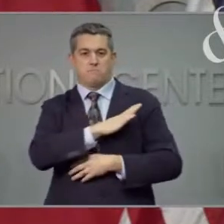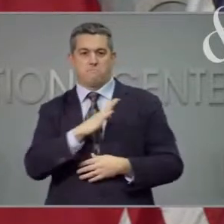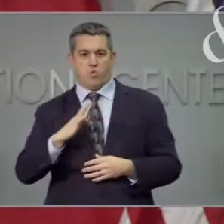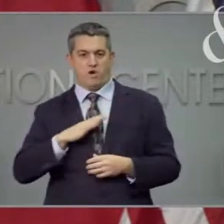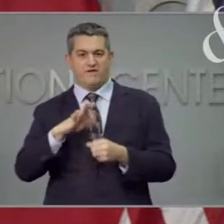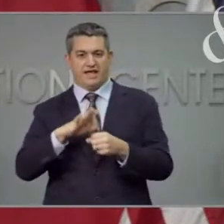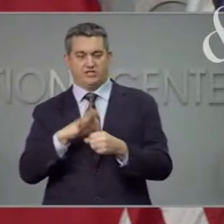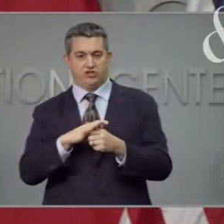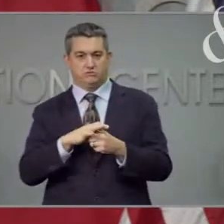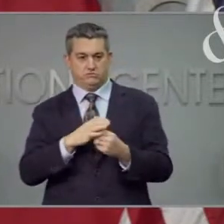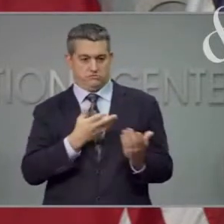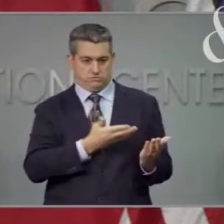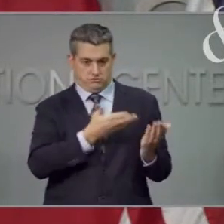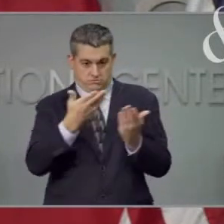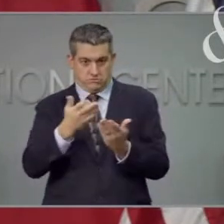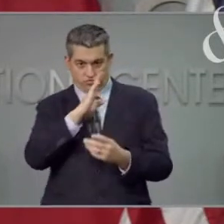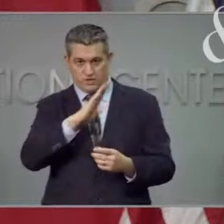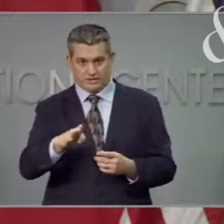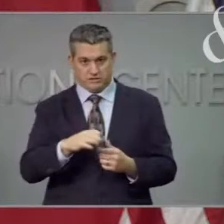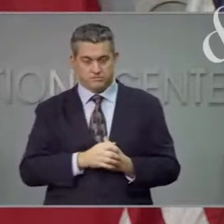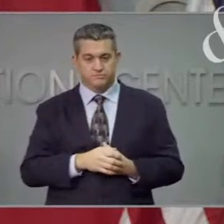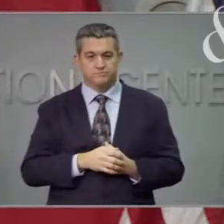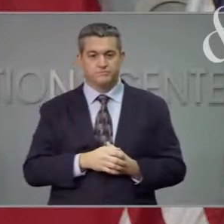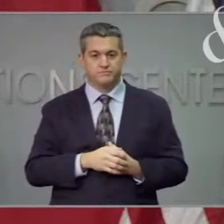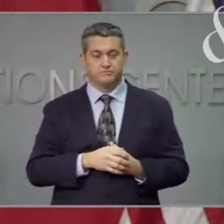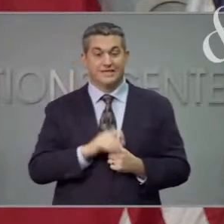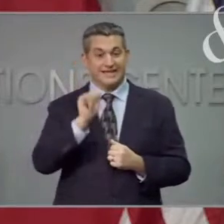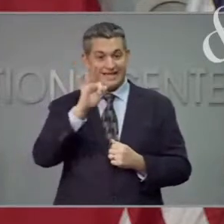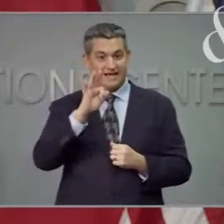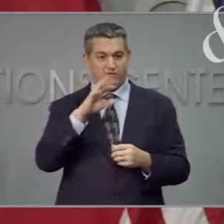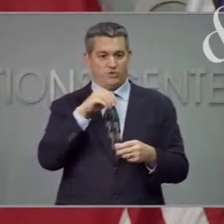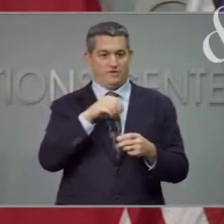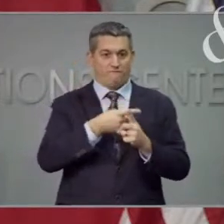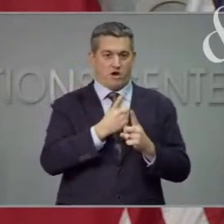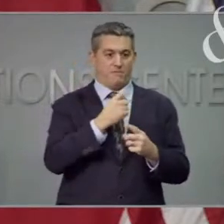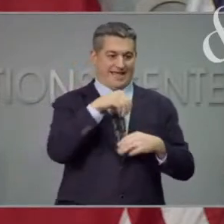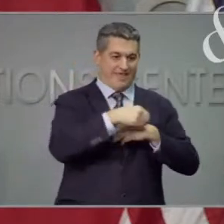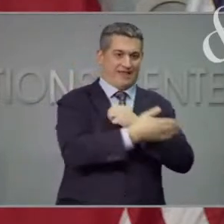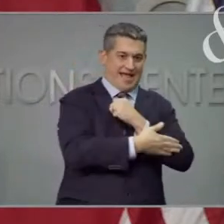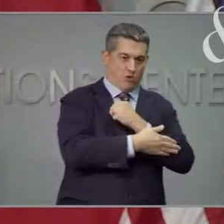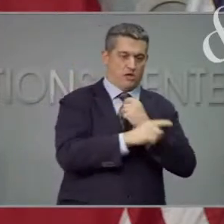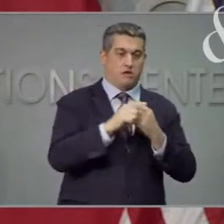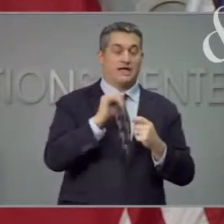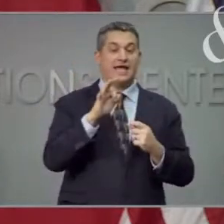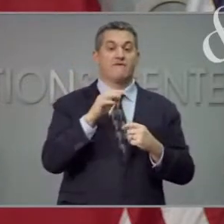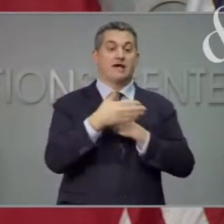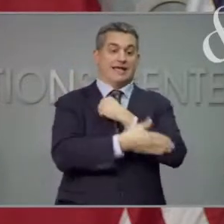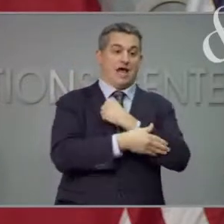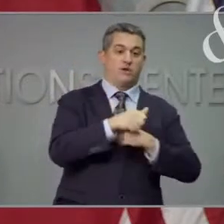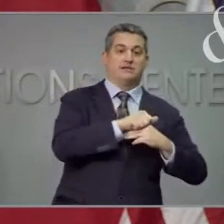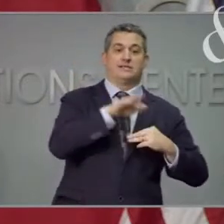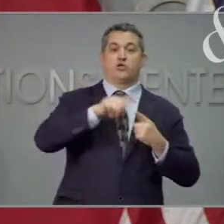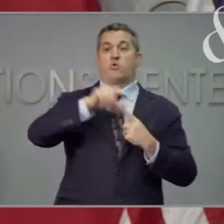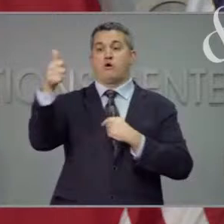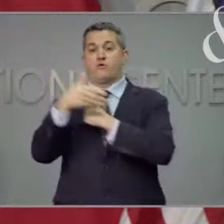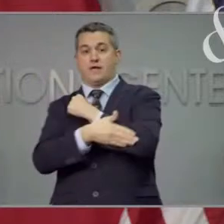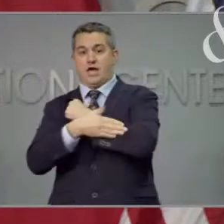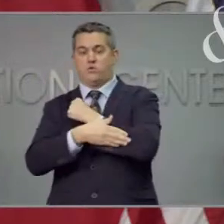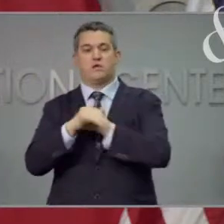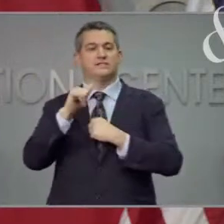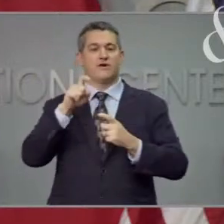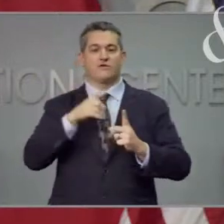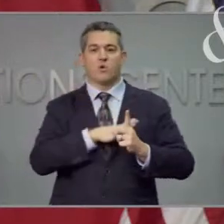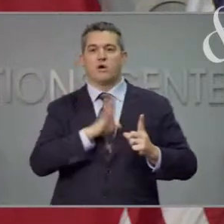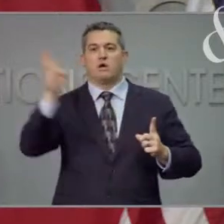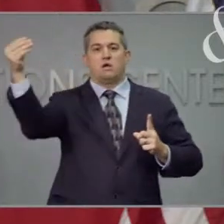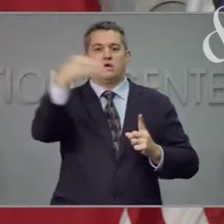Elections if that mail was delivered or was mailed within the county. If it was being sent out of county, that still went through a distribution